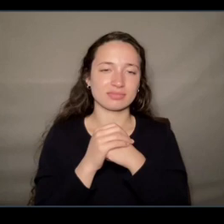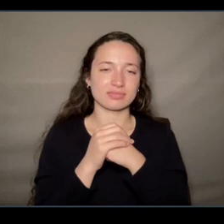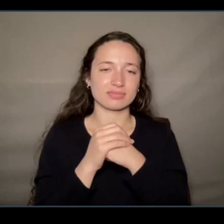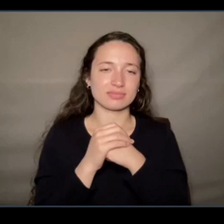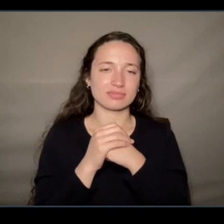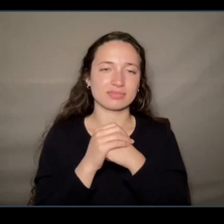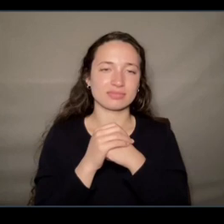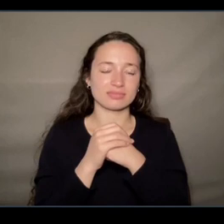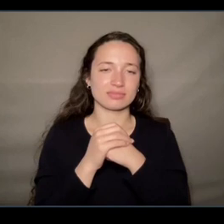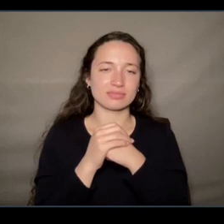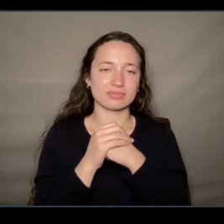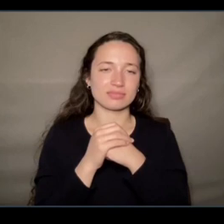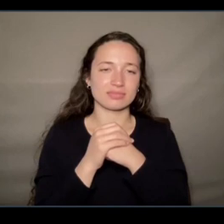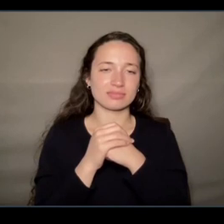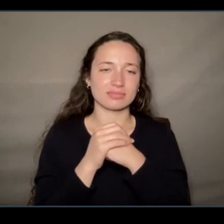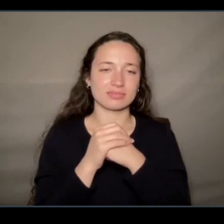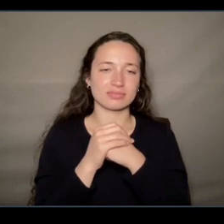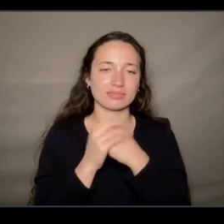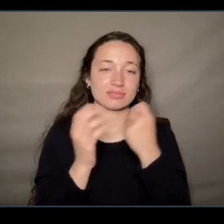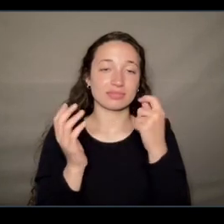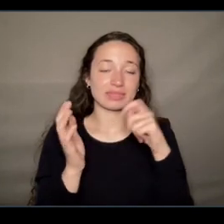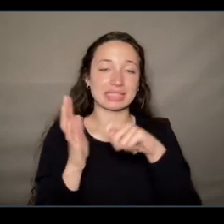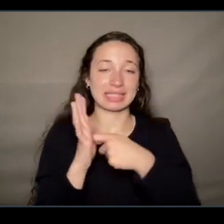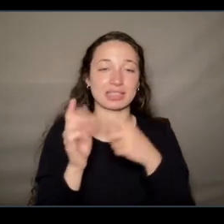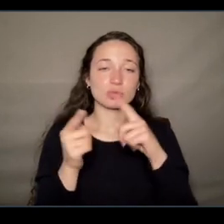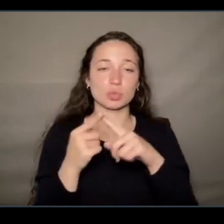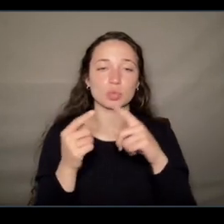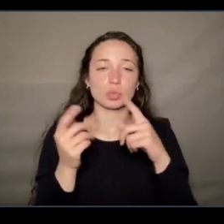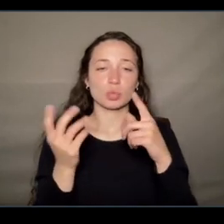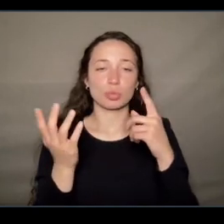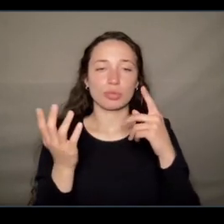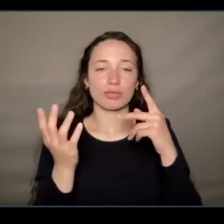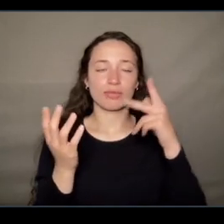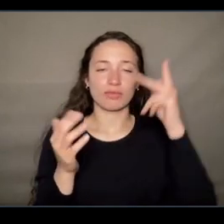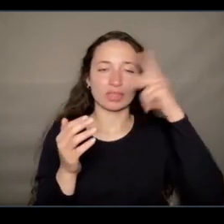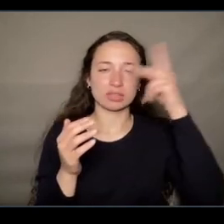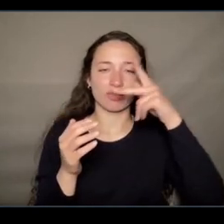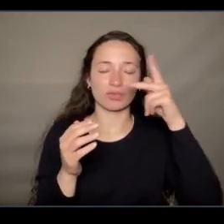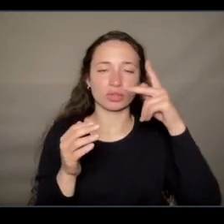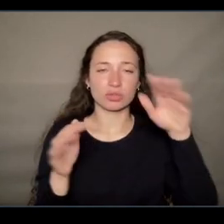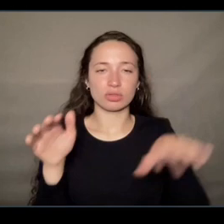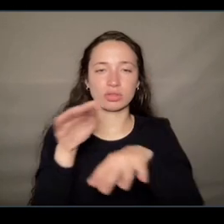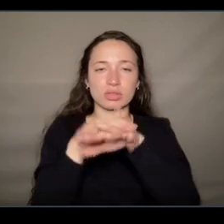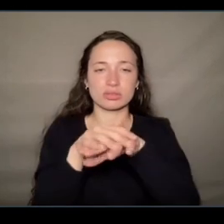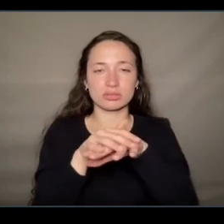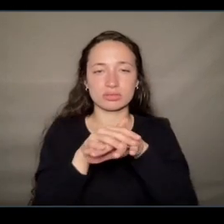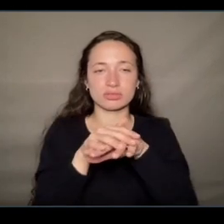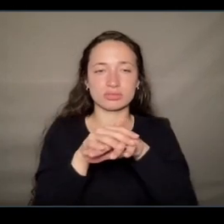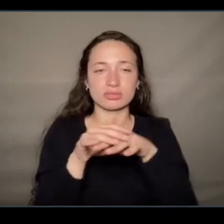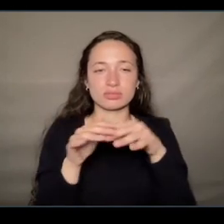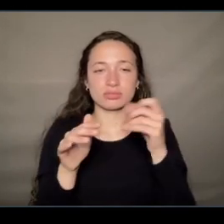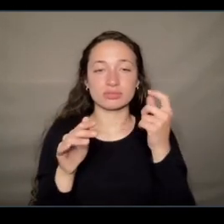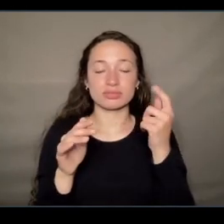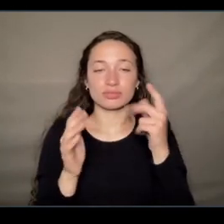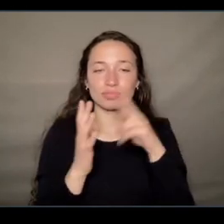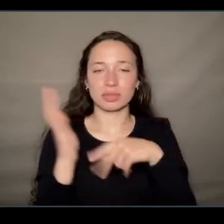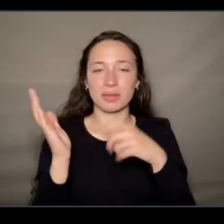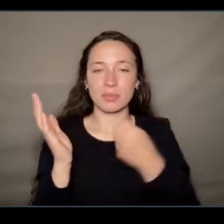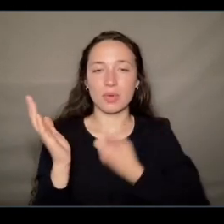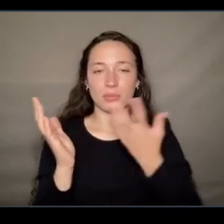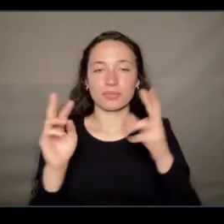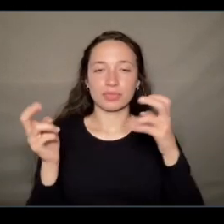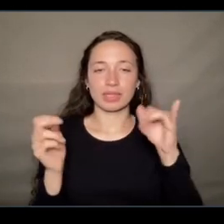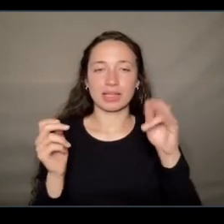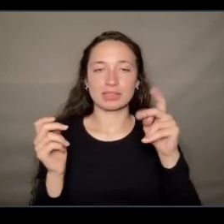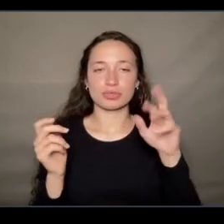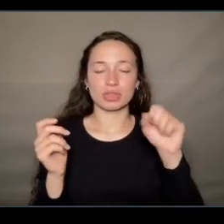I'll just read it to you. And it is also a key to a philosophical underpinning. So I'm going to read a poem called